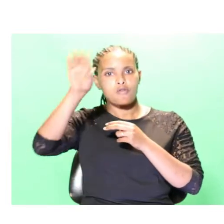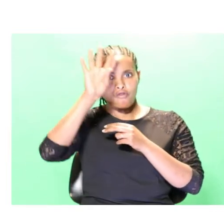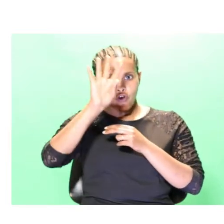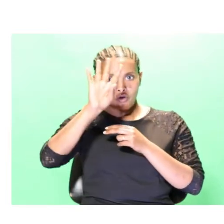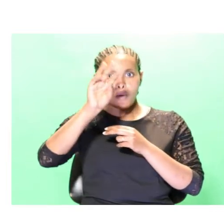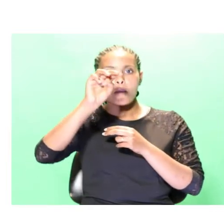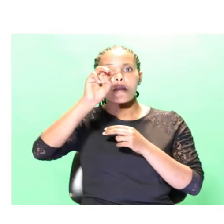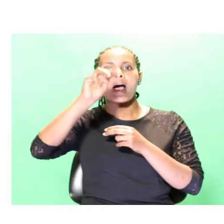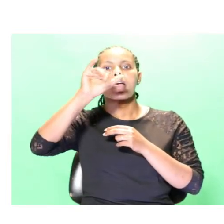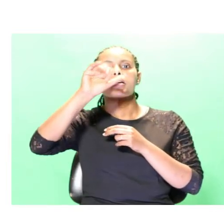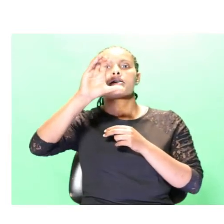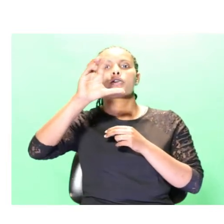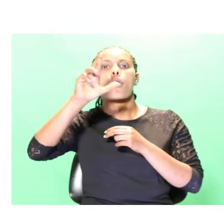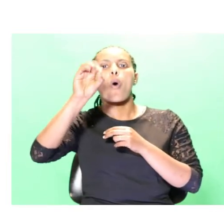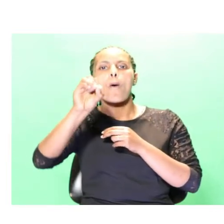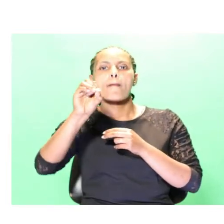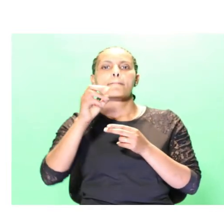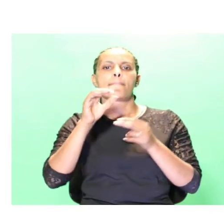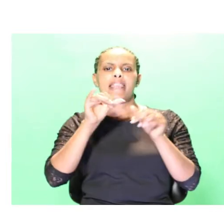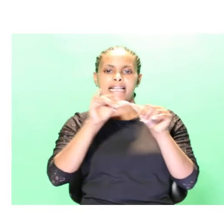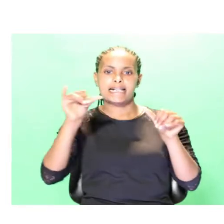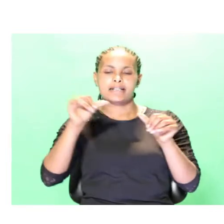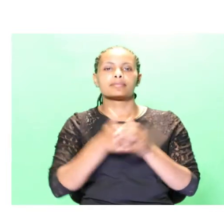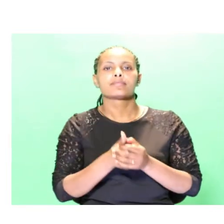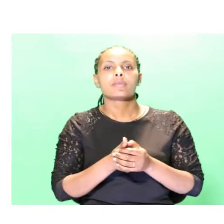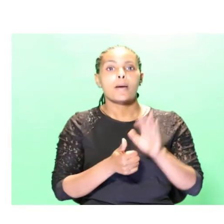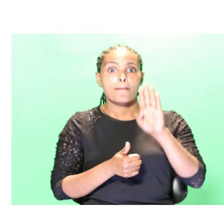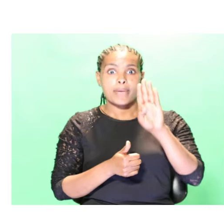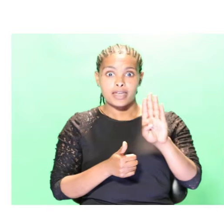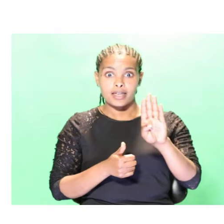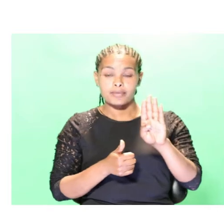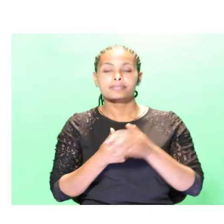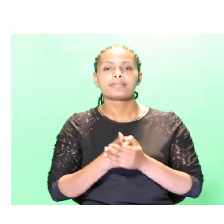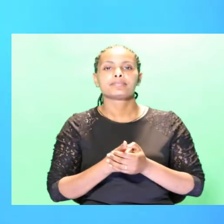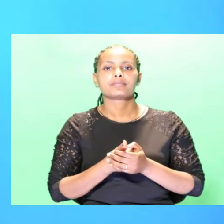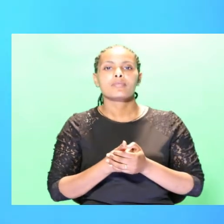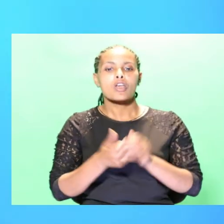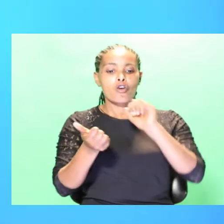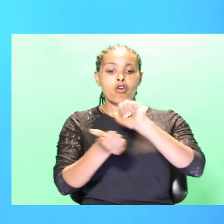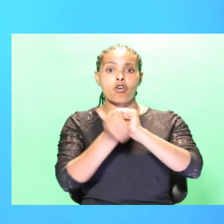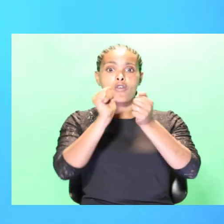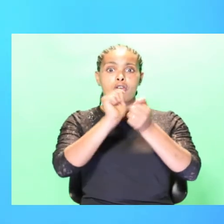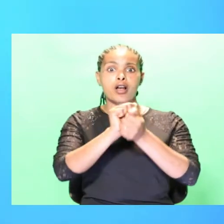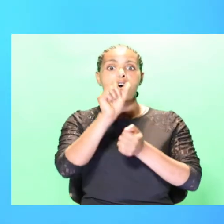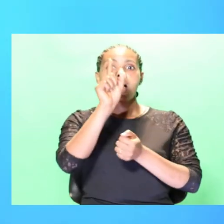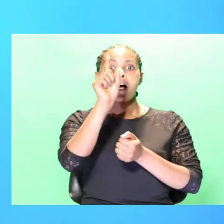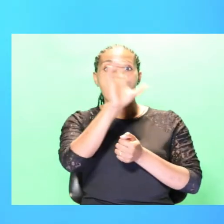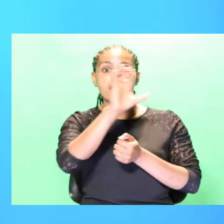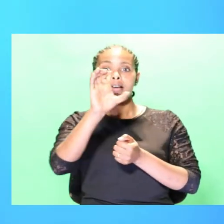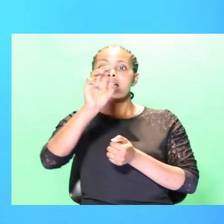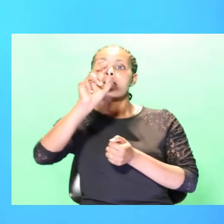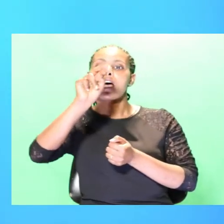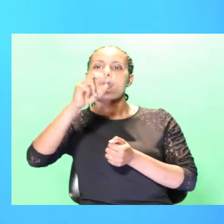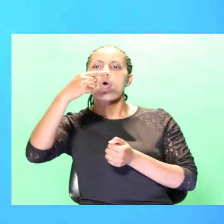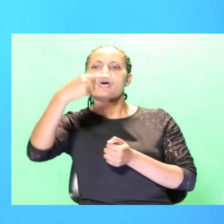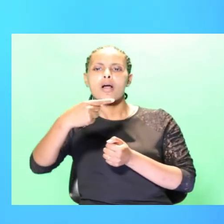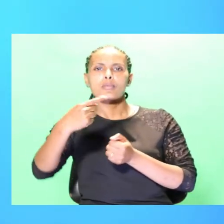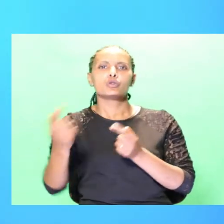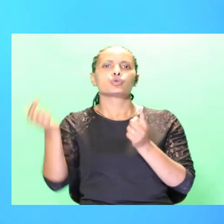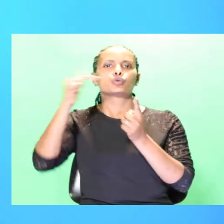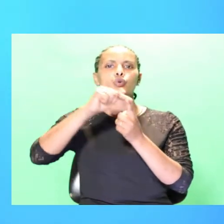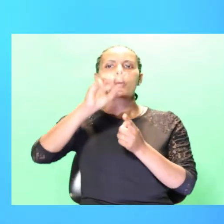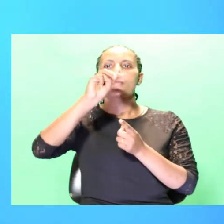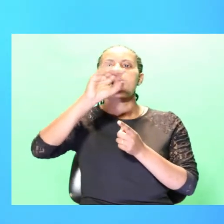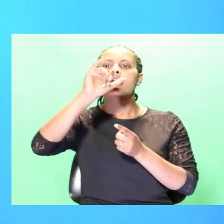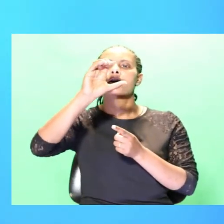4 micrometer. B. Convert 100 nanogram to